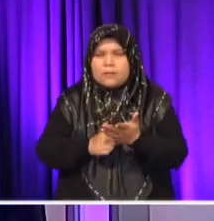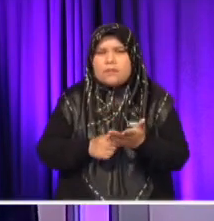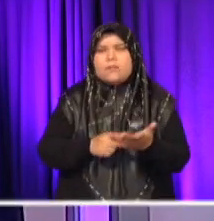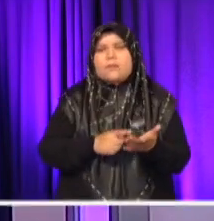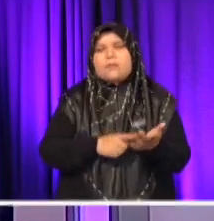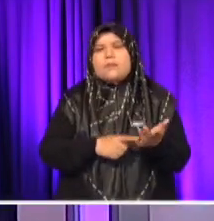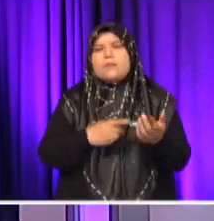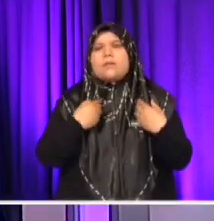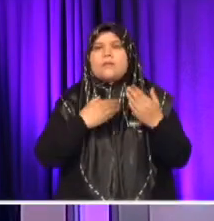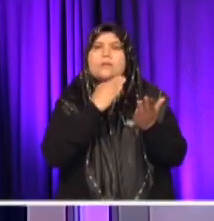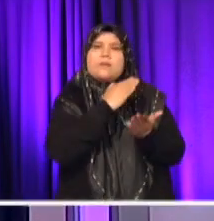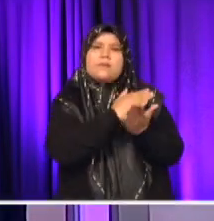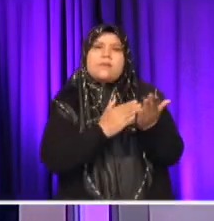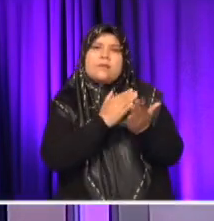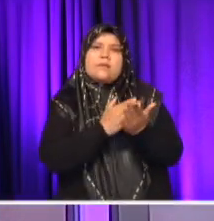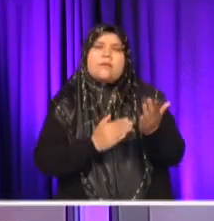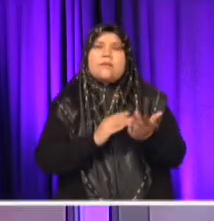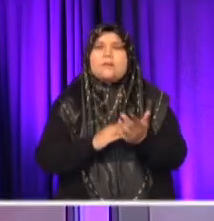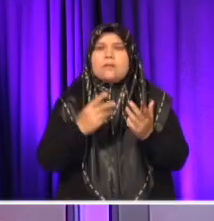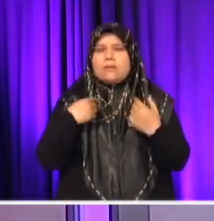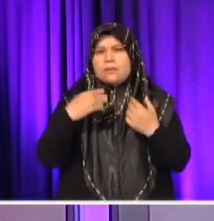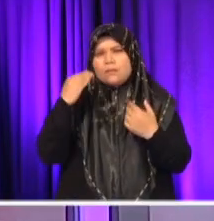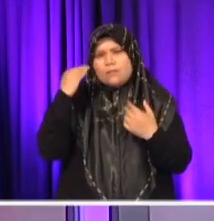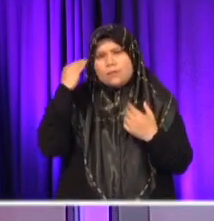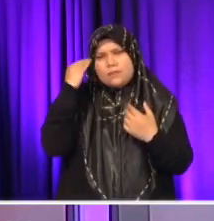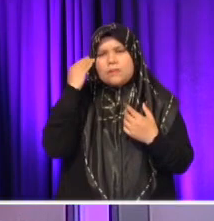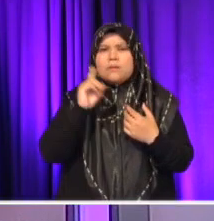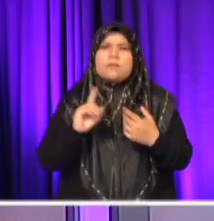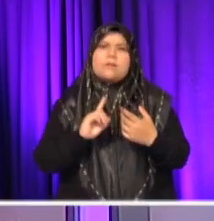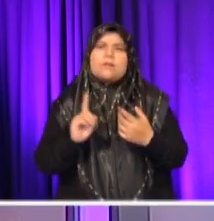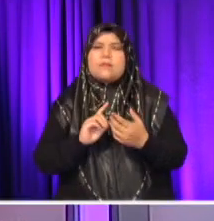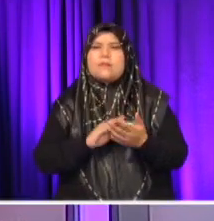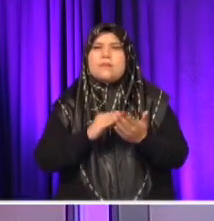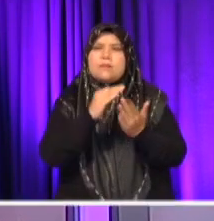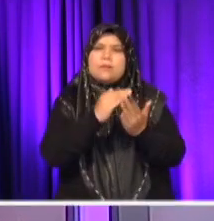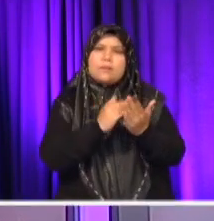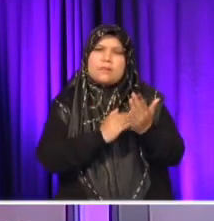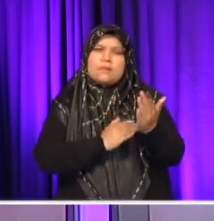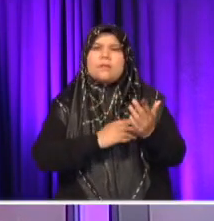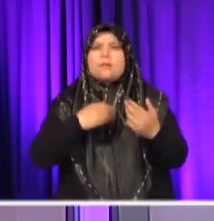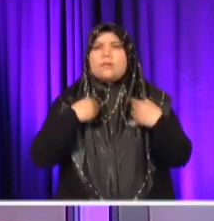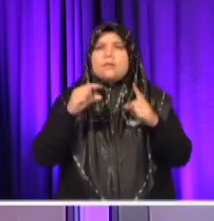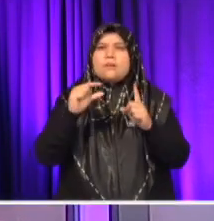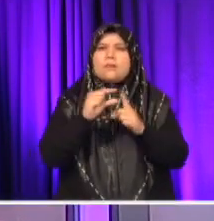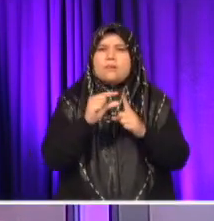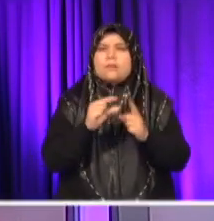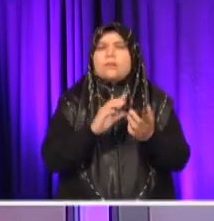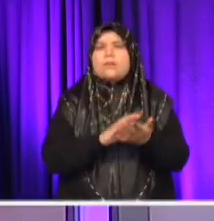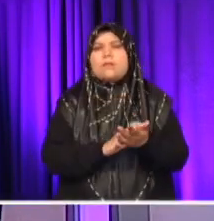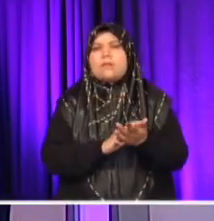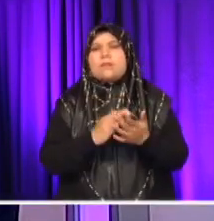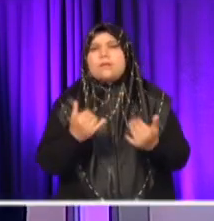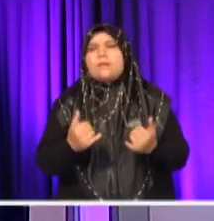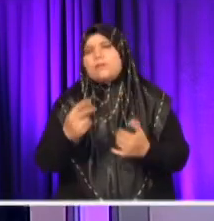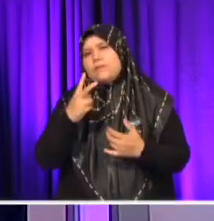particular part, sometimes students have to recognize the attitude or opinion of the writer, of the text that they have read. Okay. So let's have a